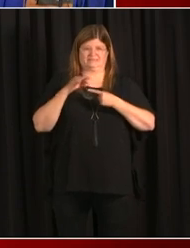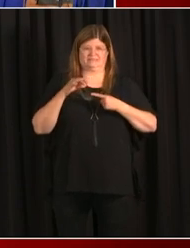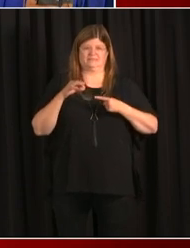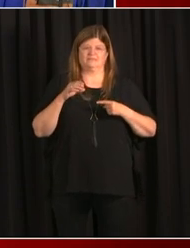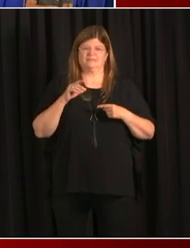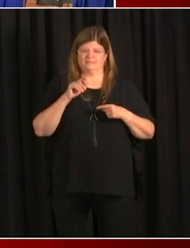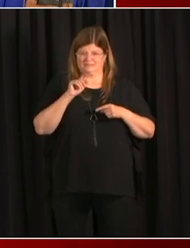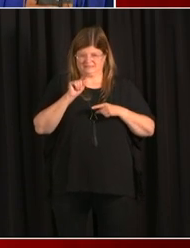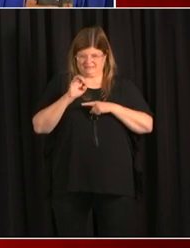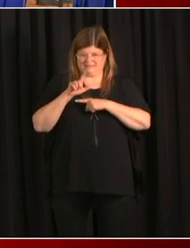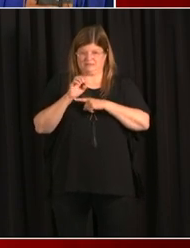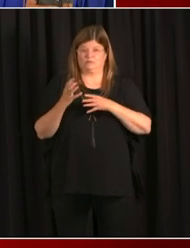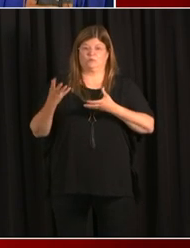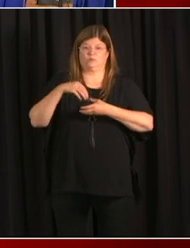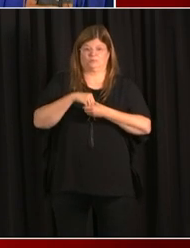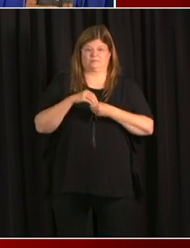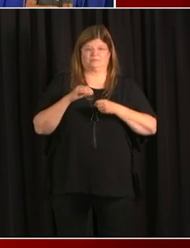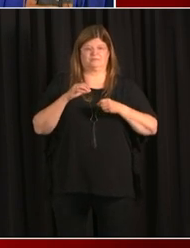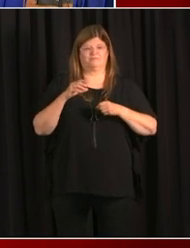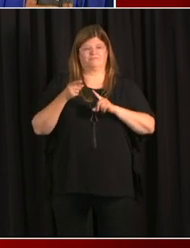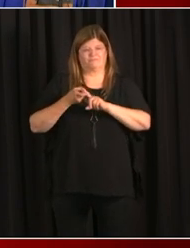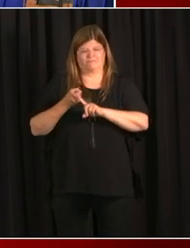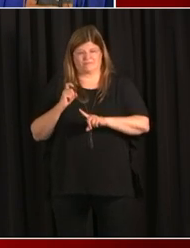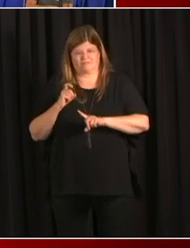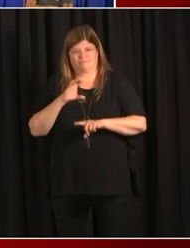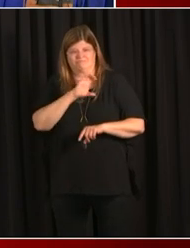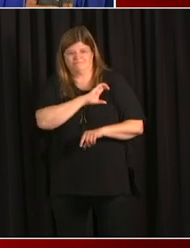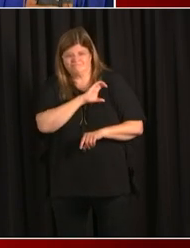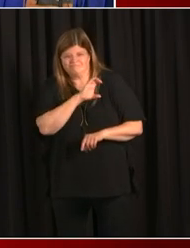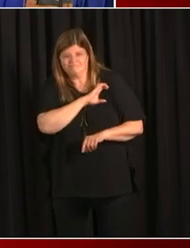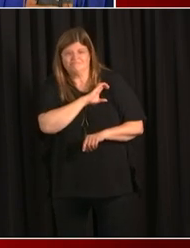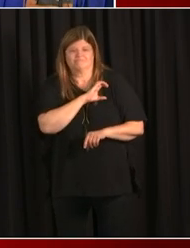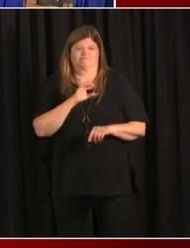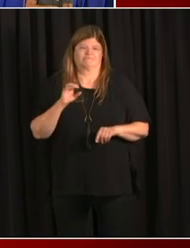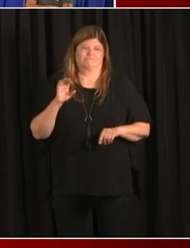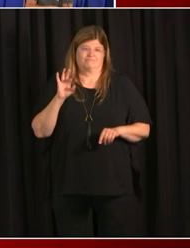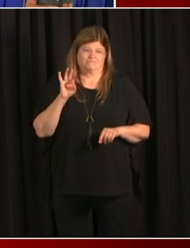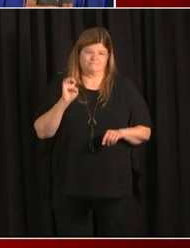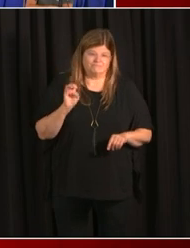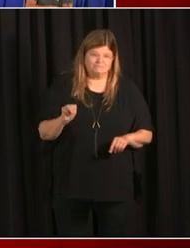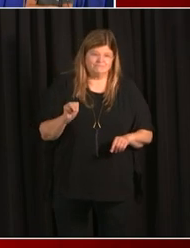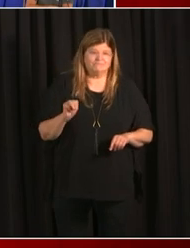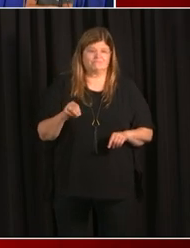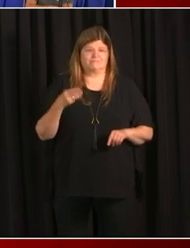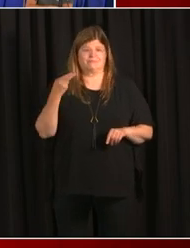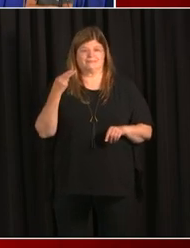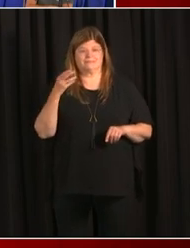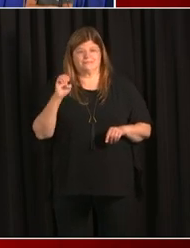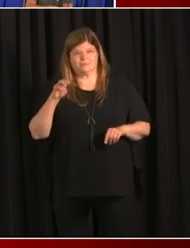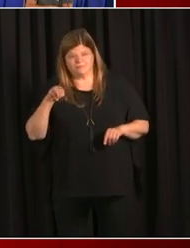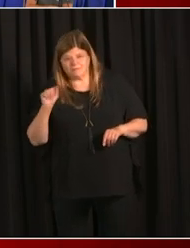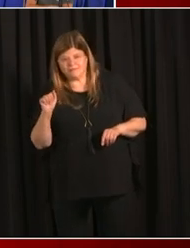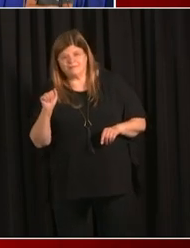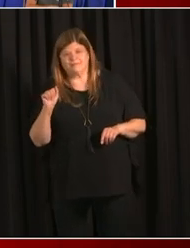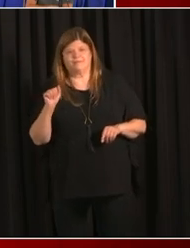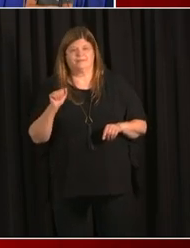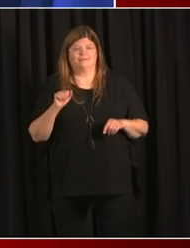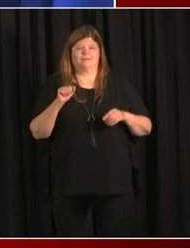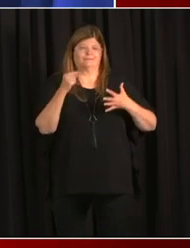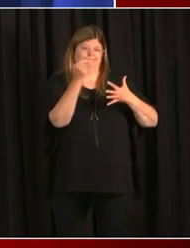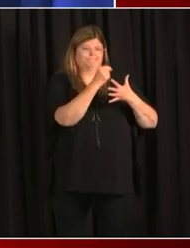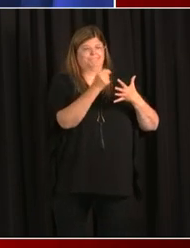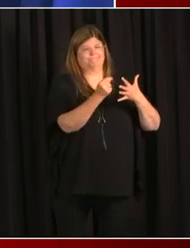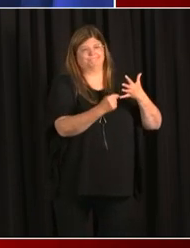along which comprises members from MPD, from FEMS, from HCMA, and all other relevant agencies